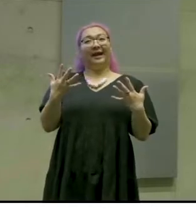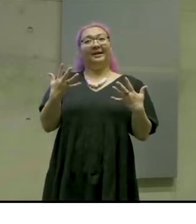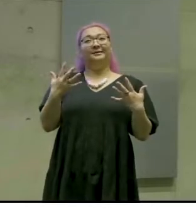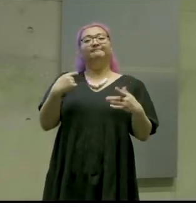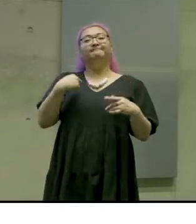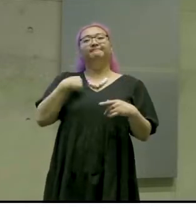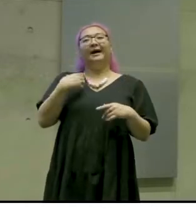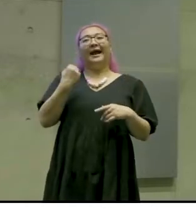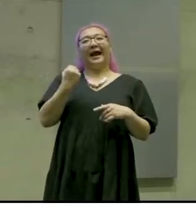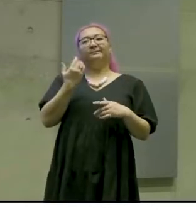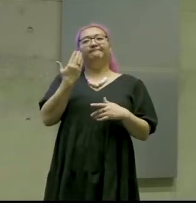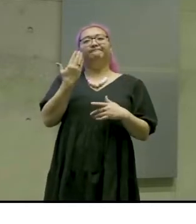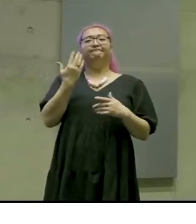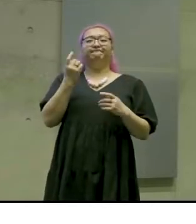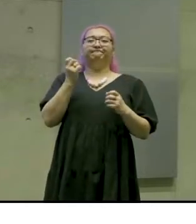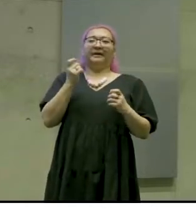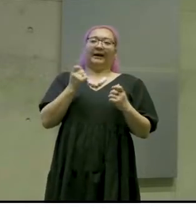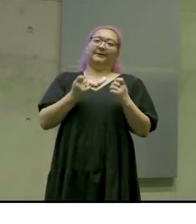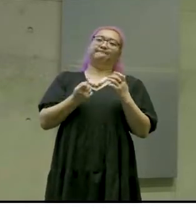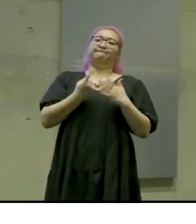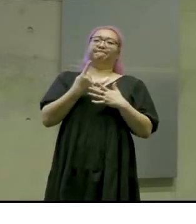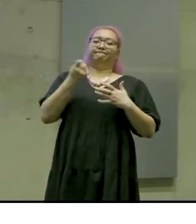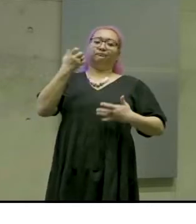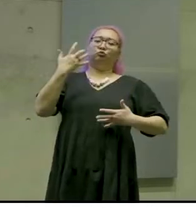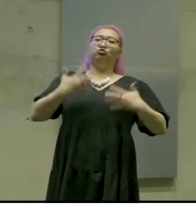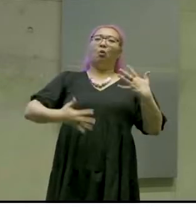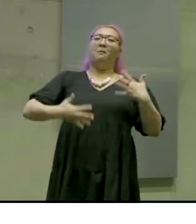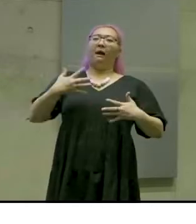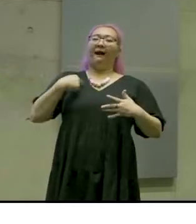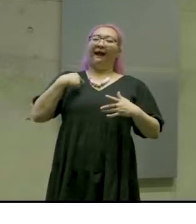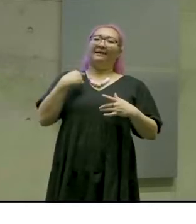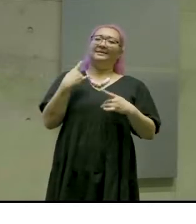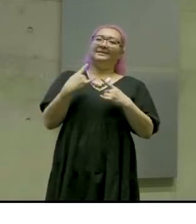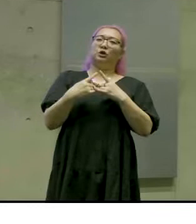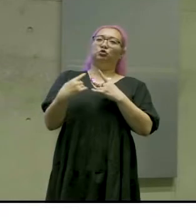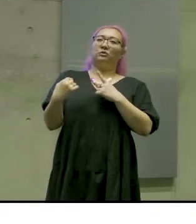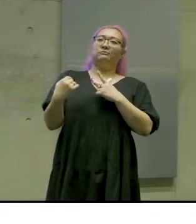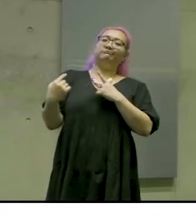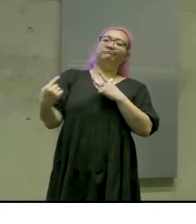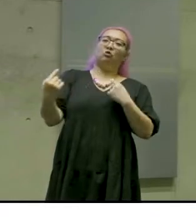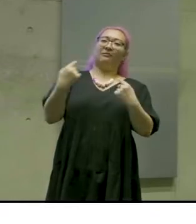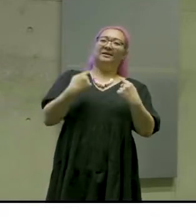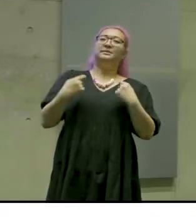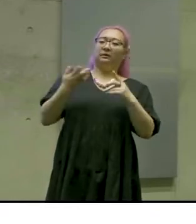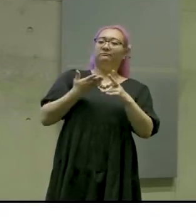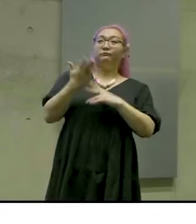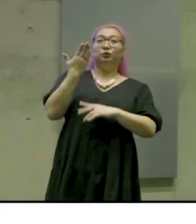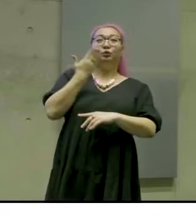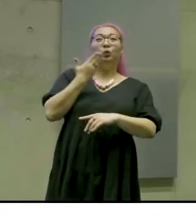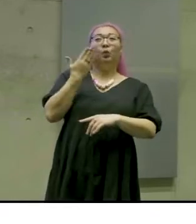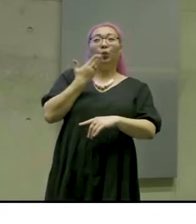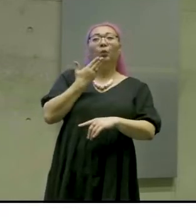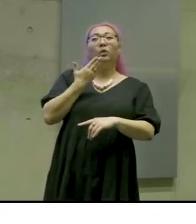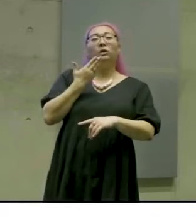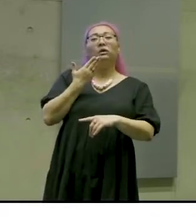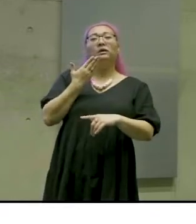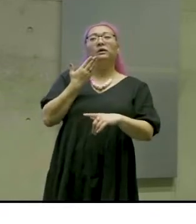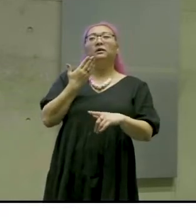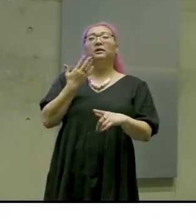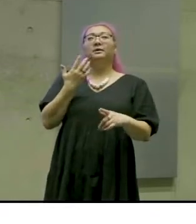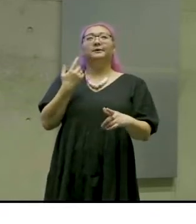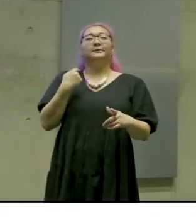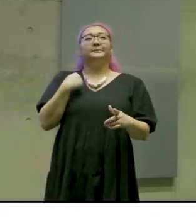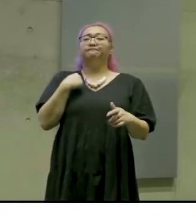trauma. So I was subject to sexual harassment in school. And it was so hard for me to process that a friend was